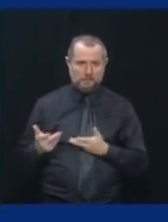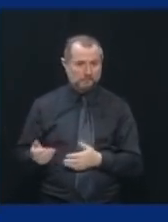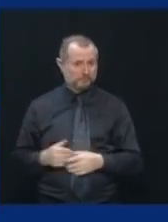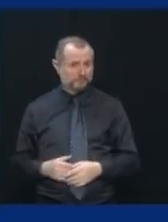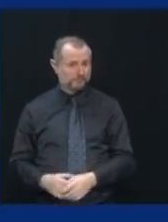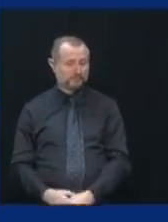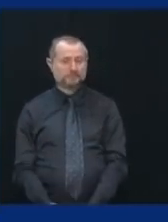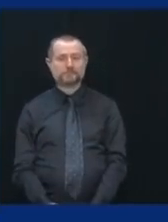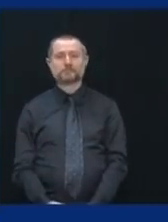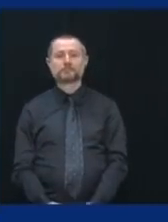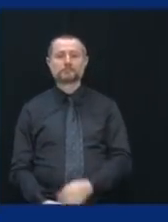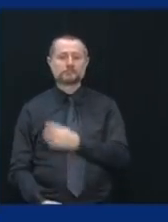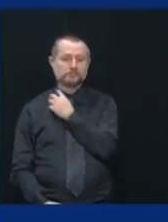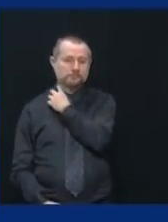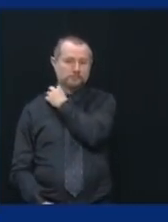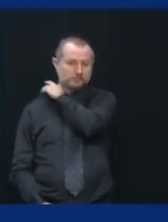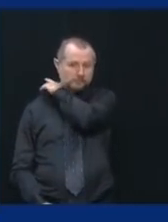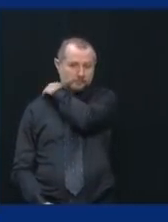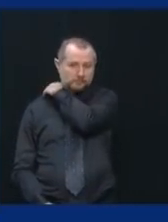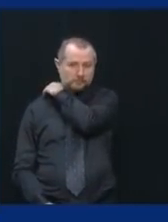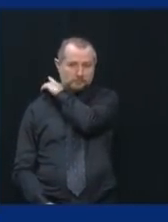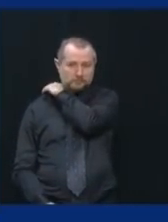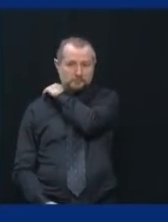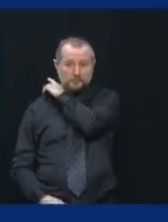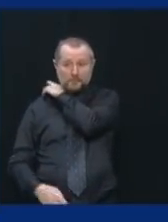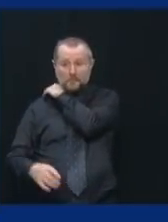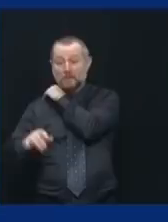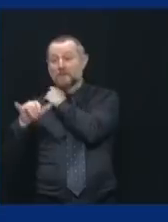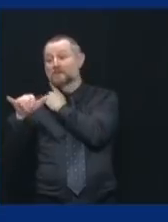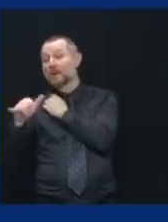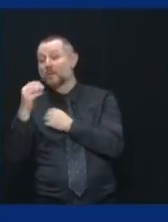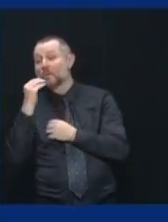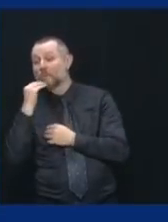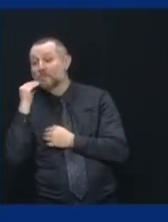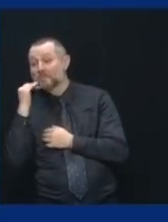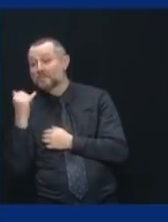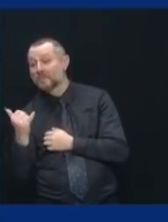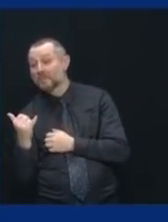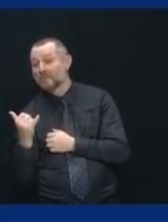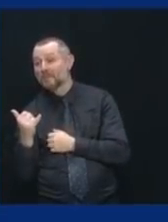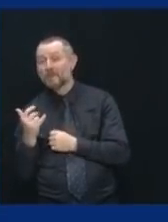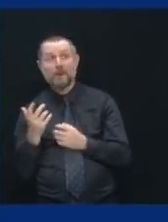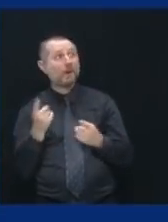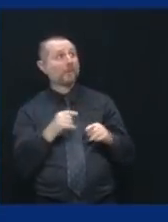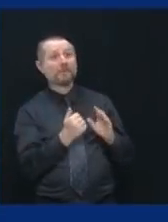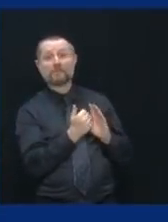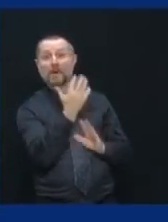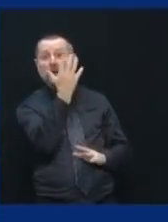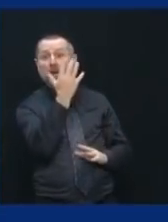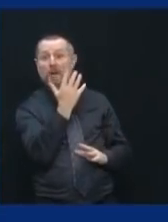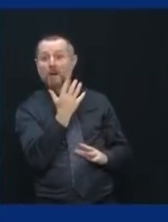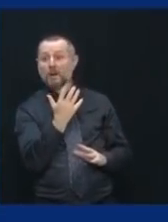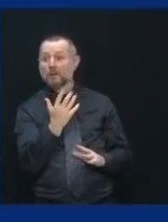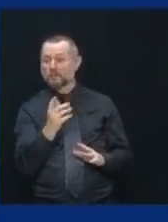change. You're staying home today, Dave? The house is on fire.